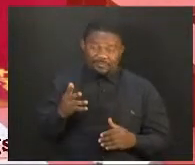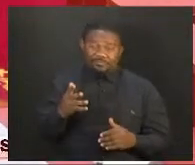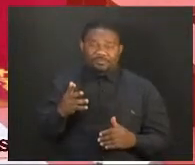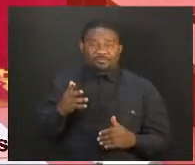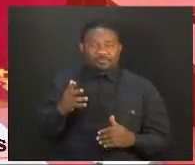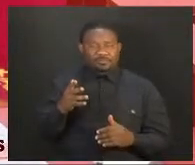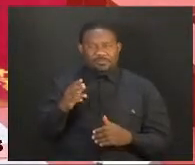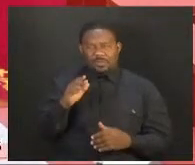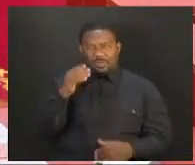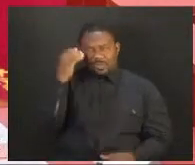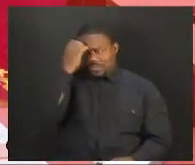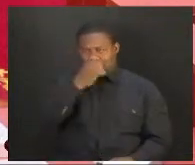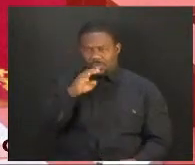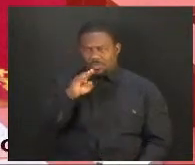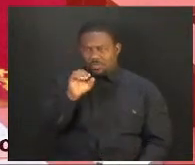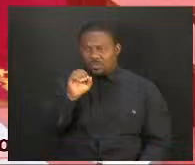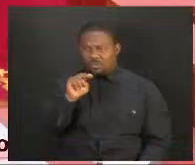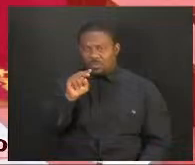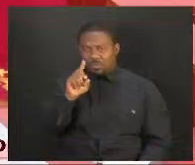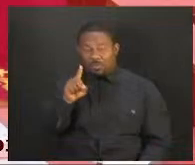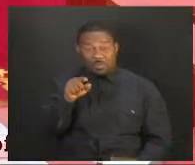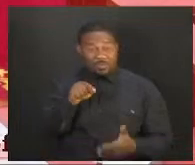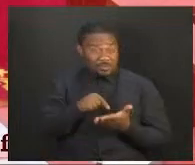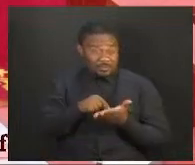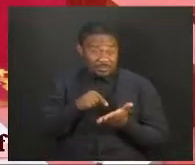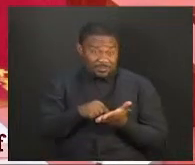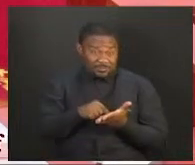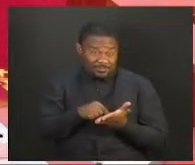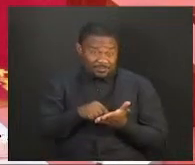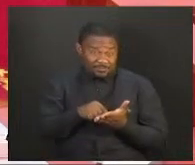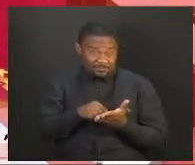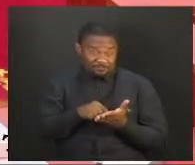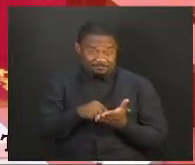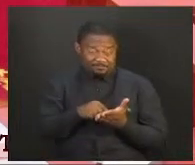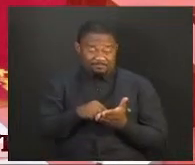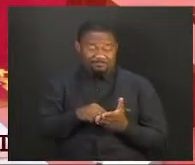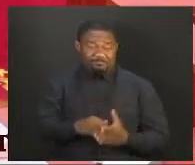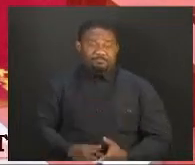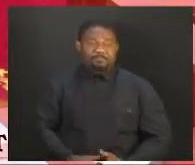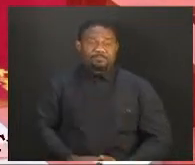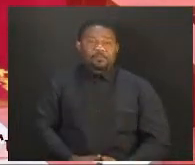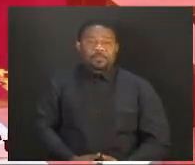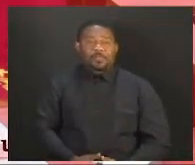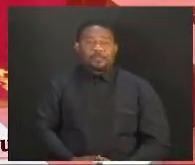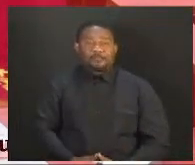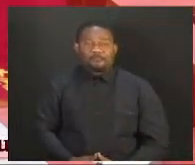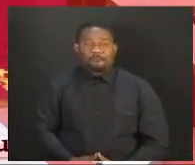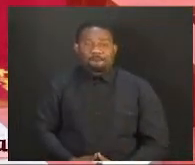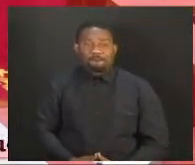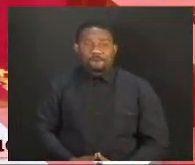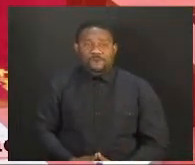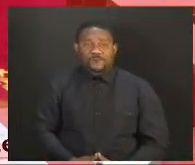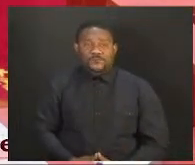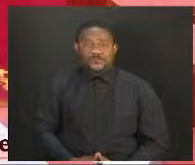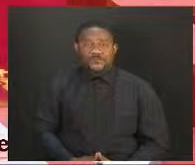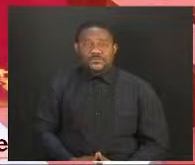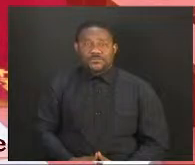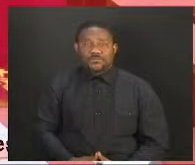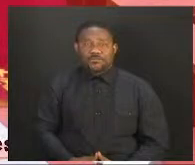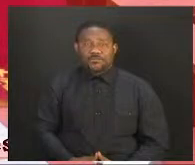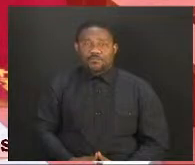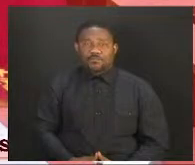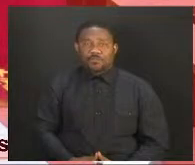debt restructuring. Mr. Speaker, it is important to know that. Mr. Speaker,